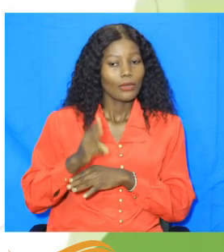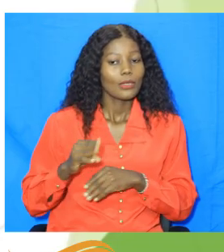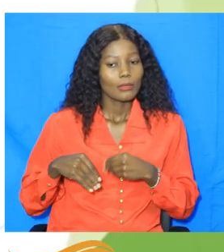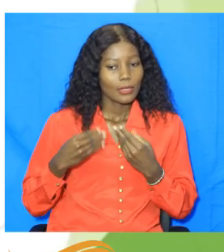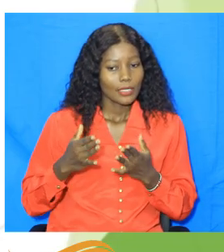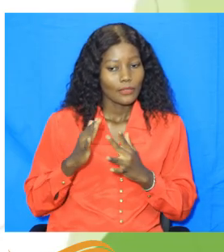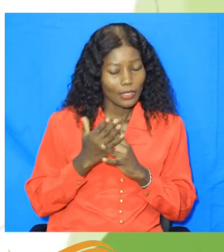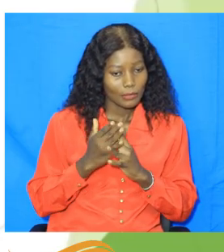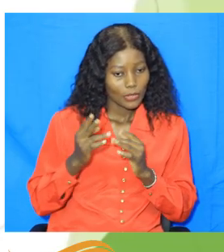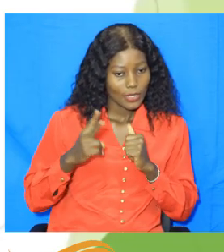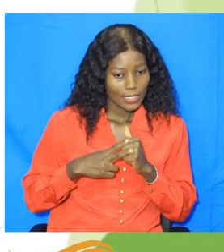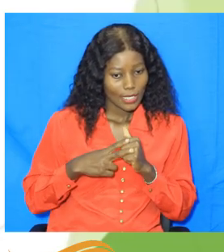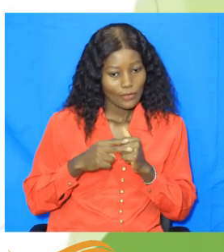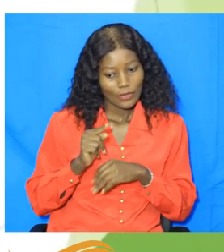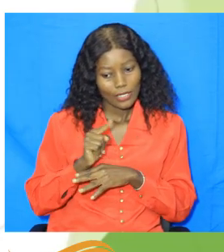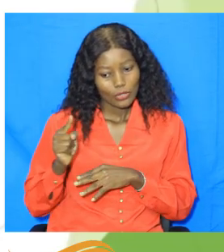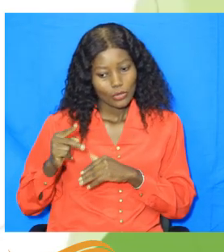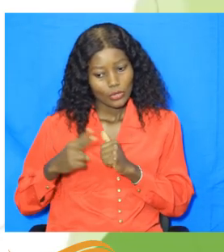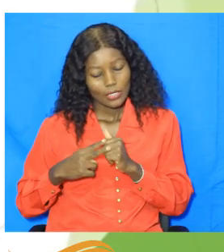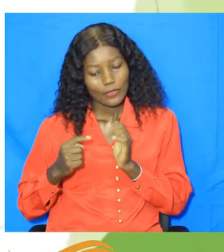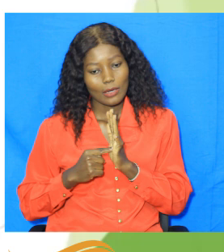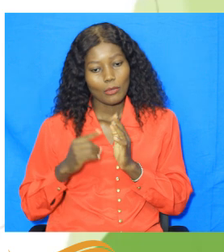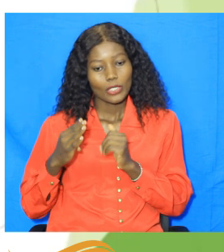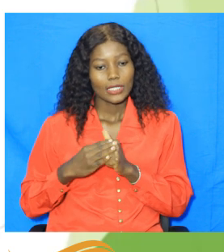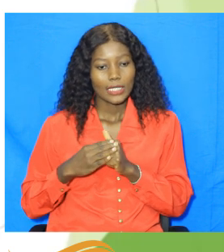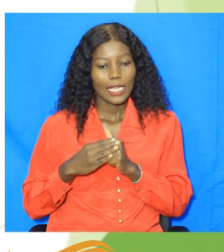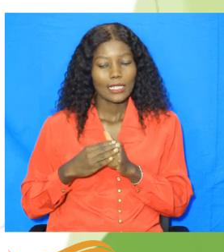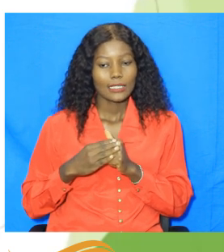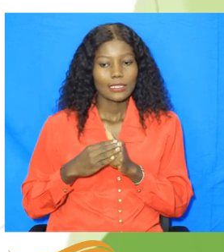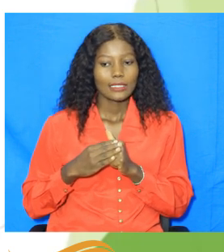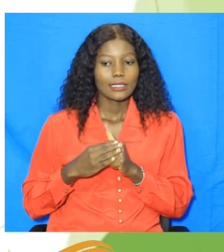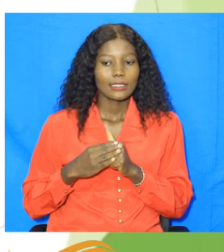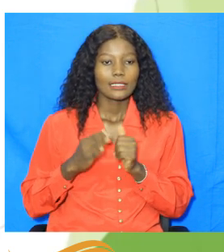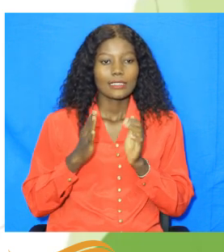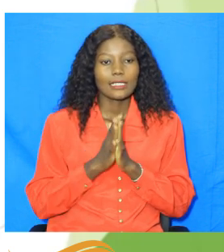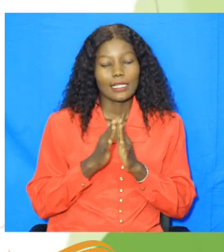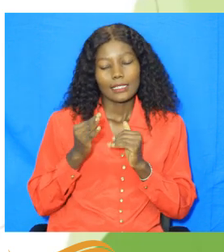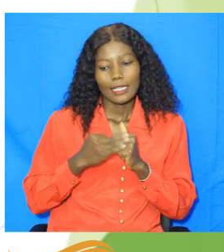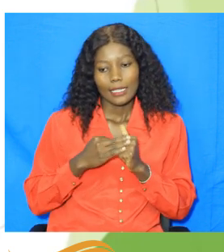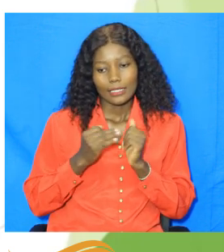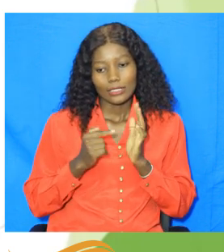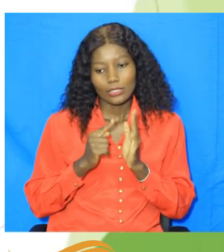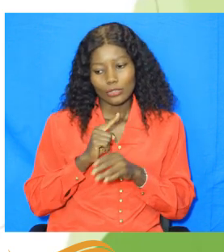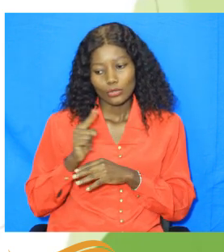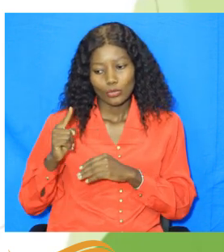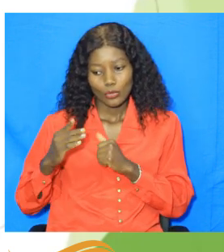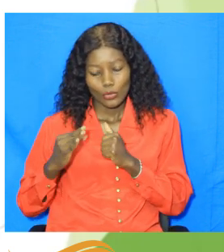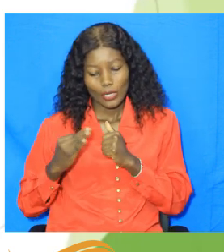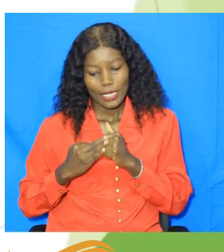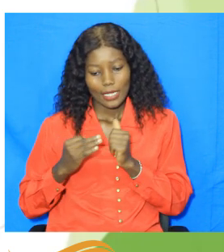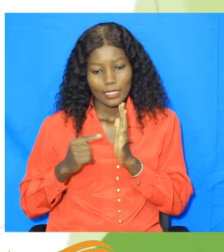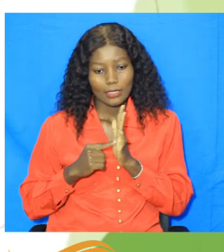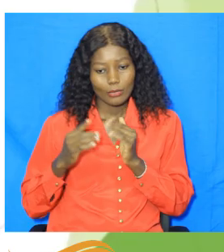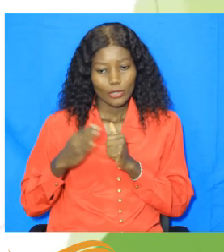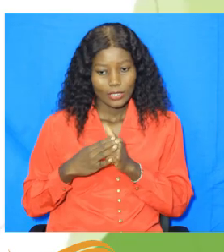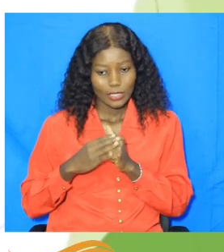given between 7 to 7.9. And 8 to 8.9 will be awarded for a